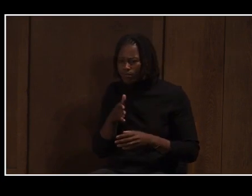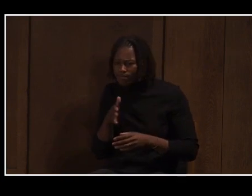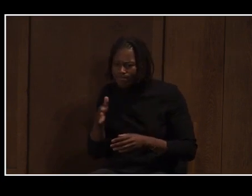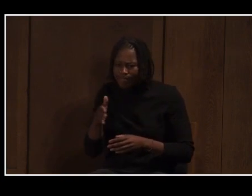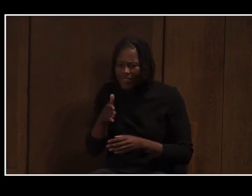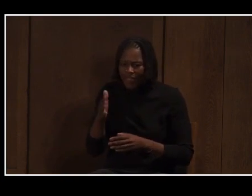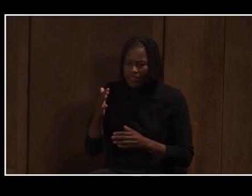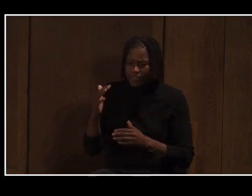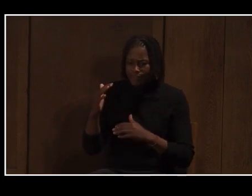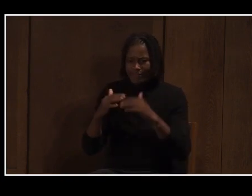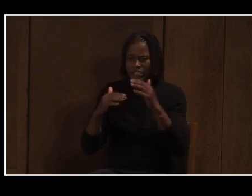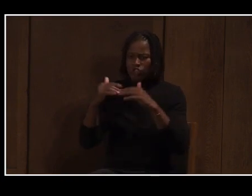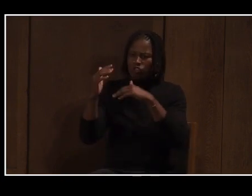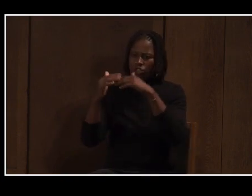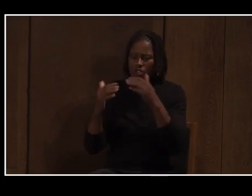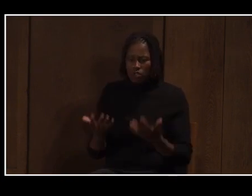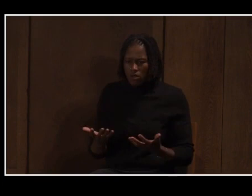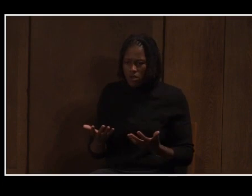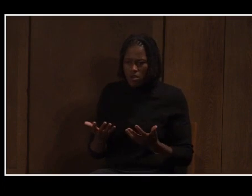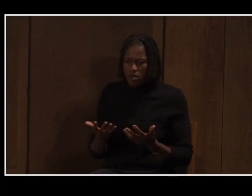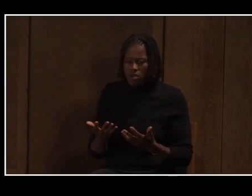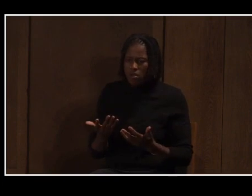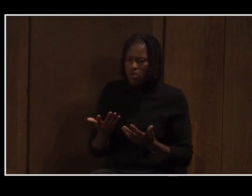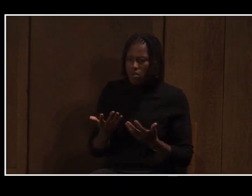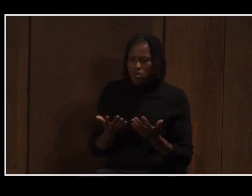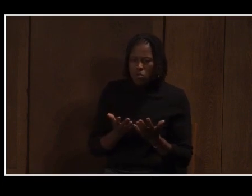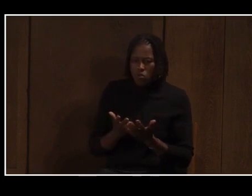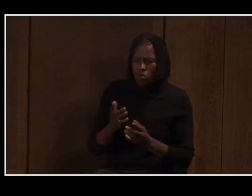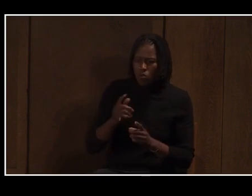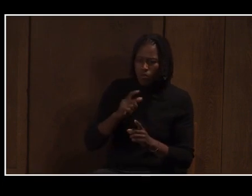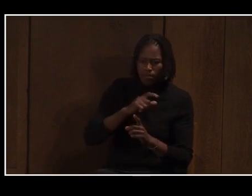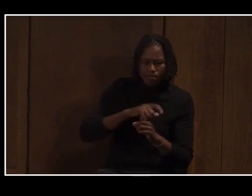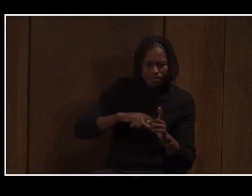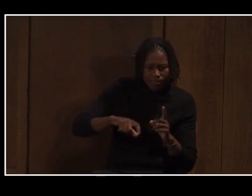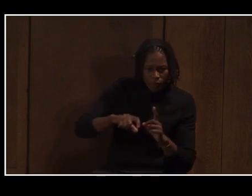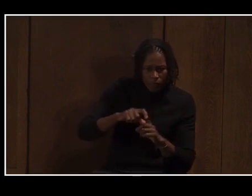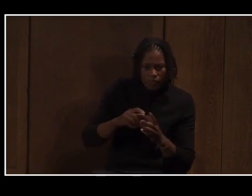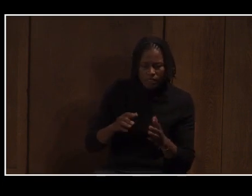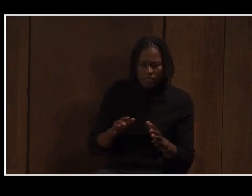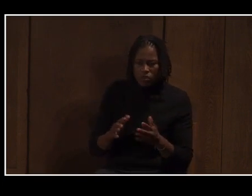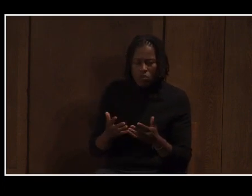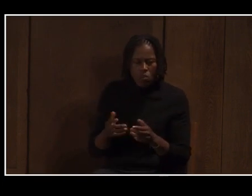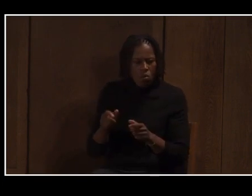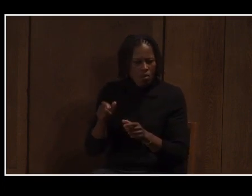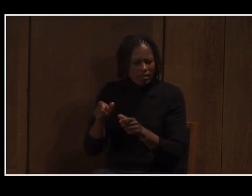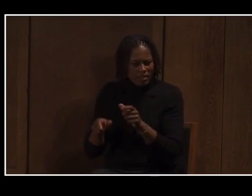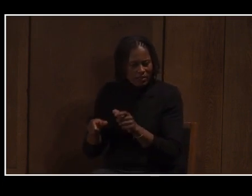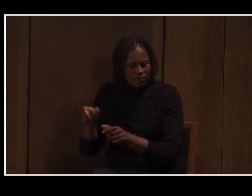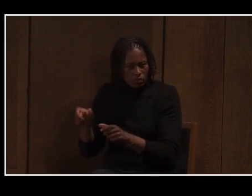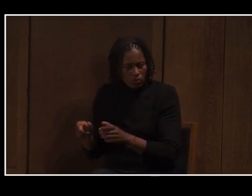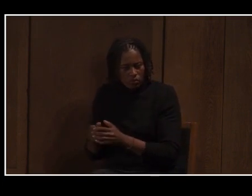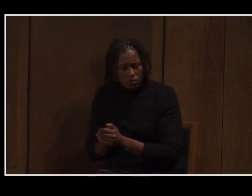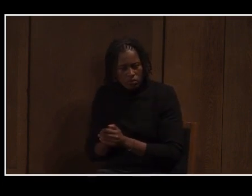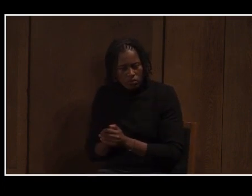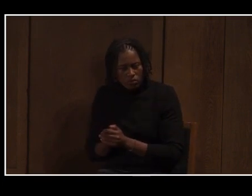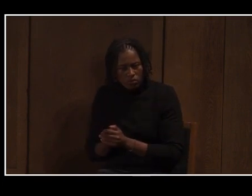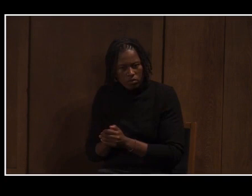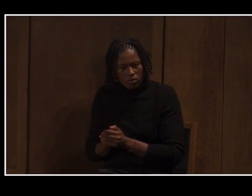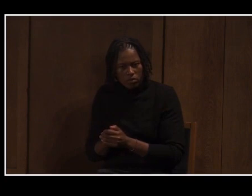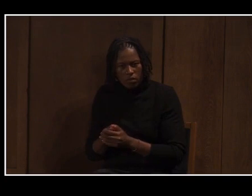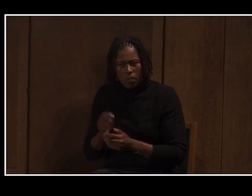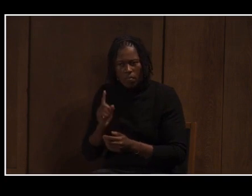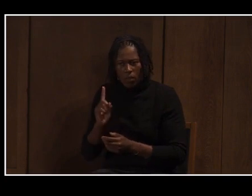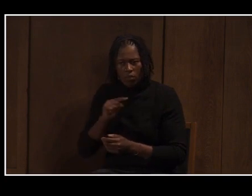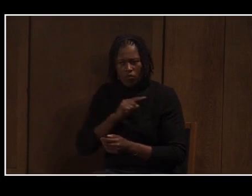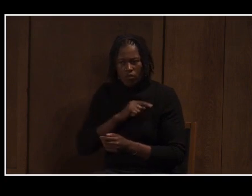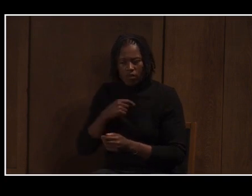of, community, individual, collegiate. And one of the reasons why I am